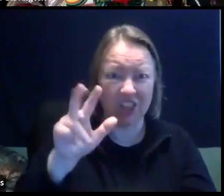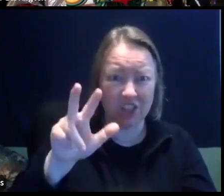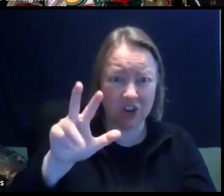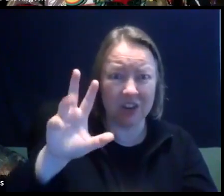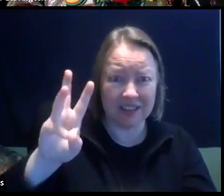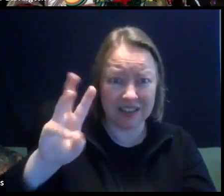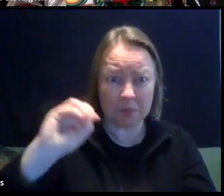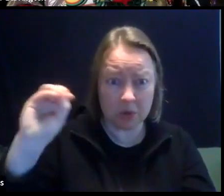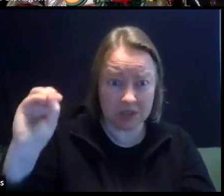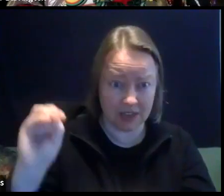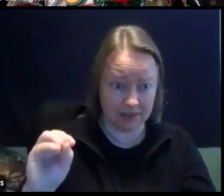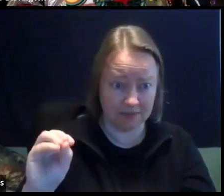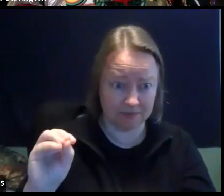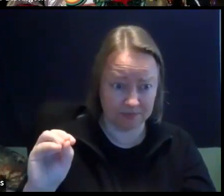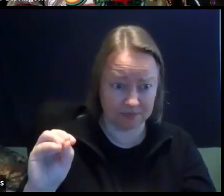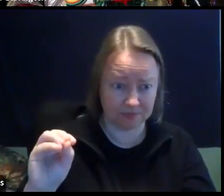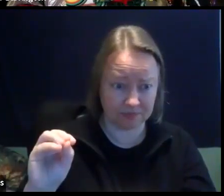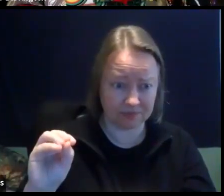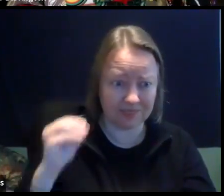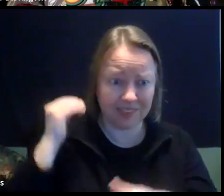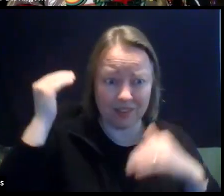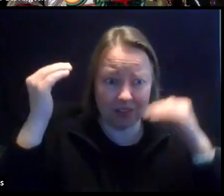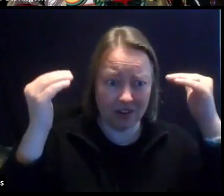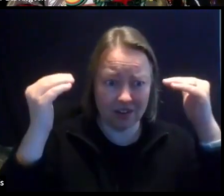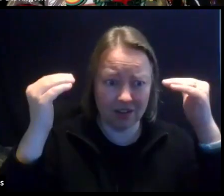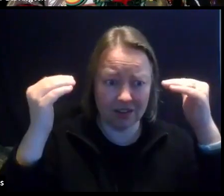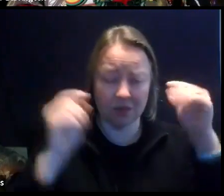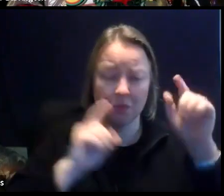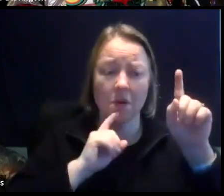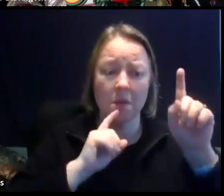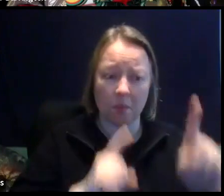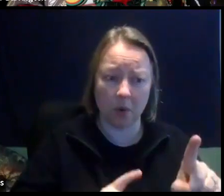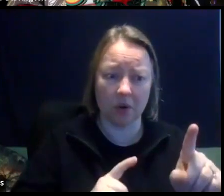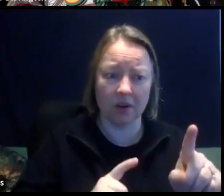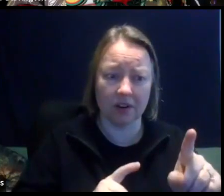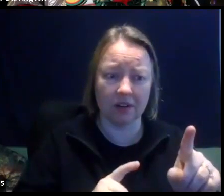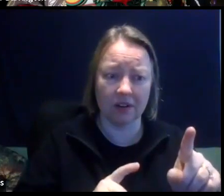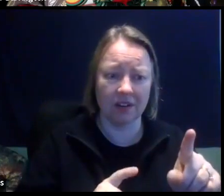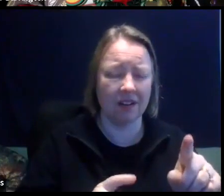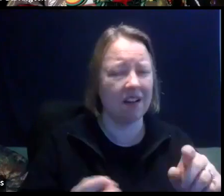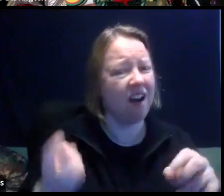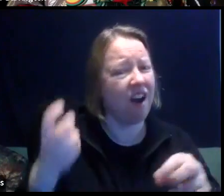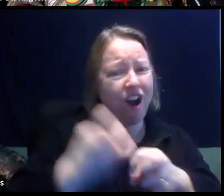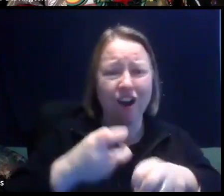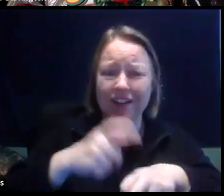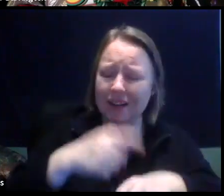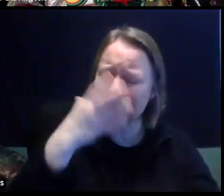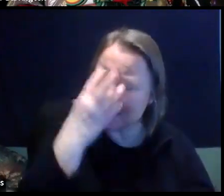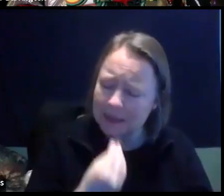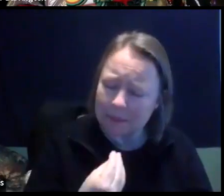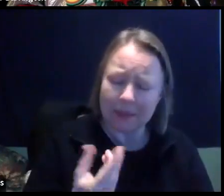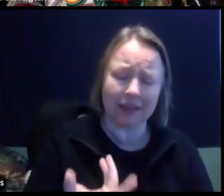36% of adults have reported increases in difficulty sleeping.